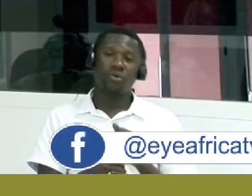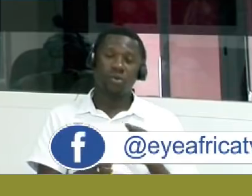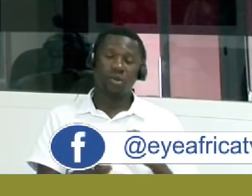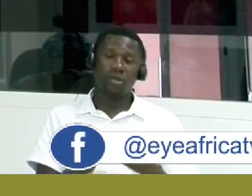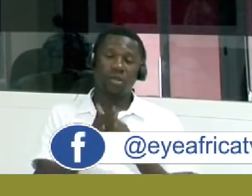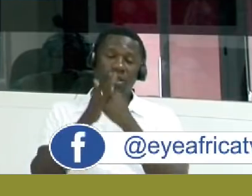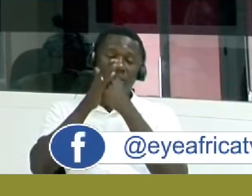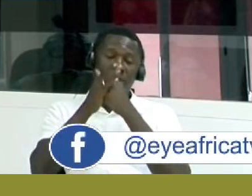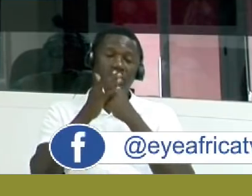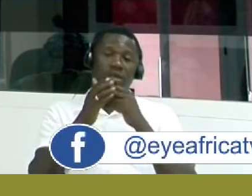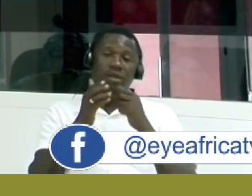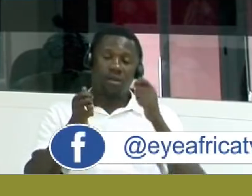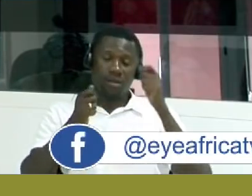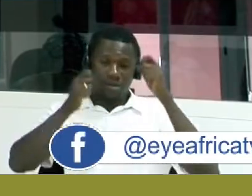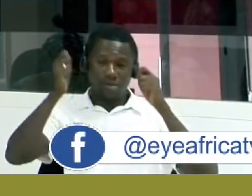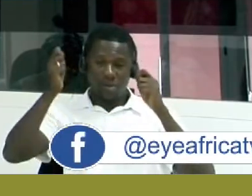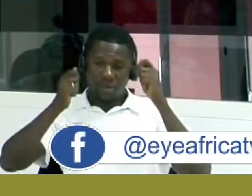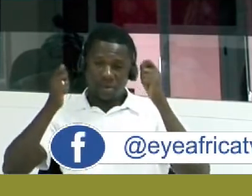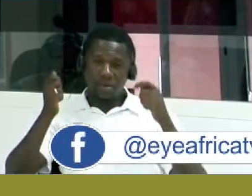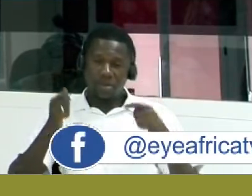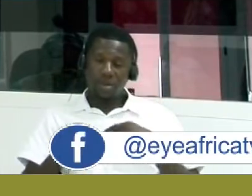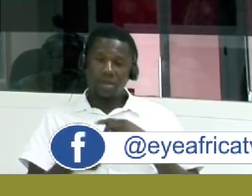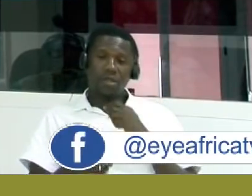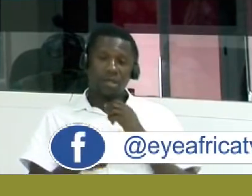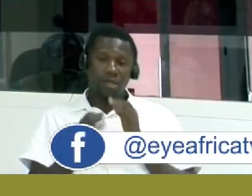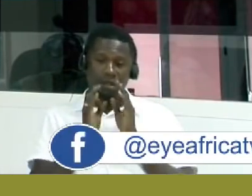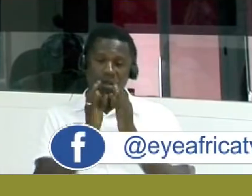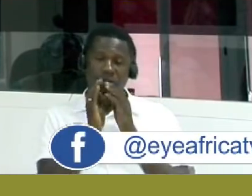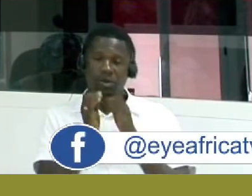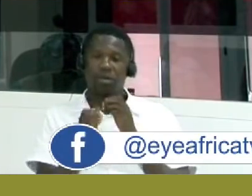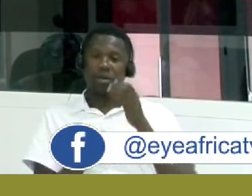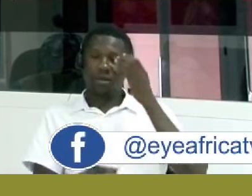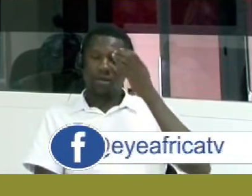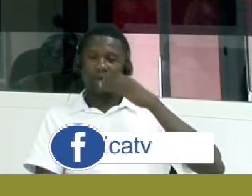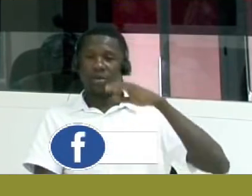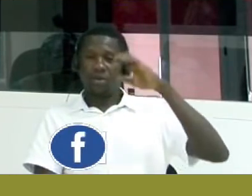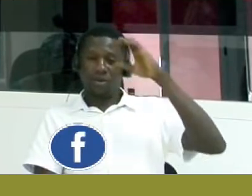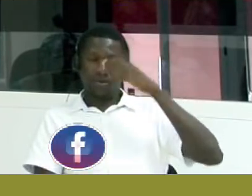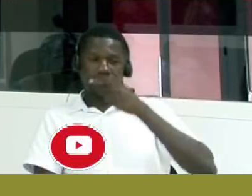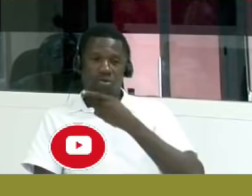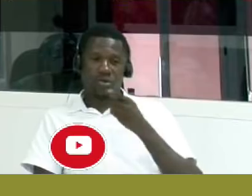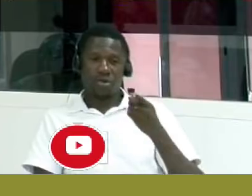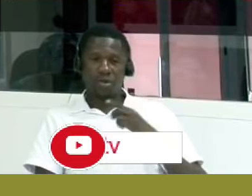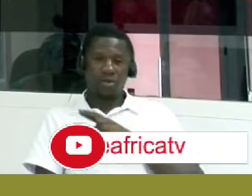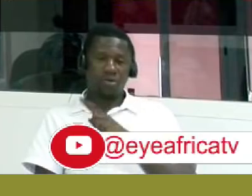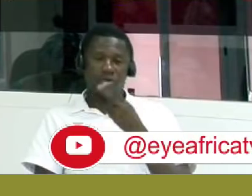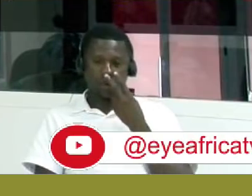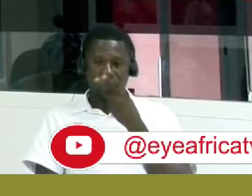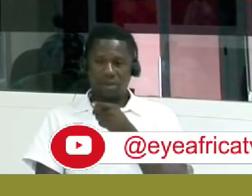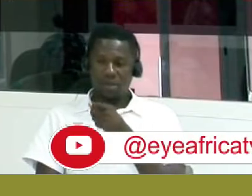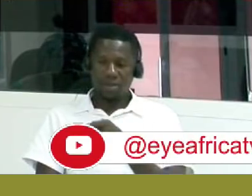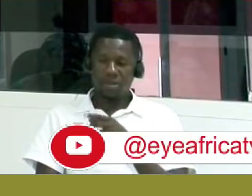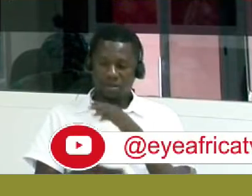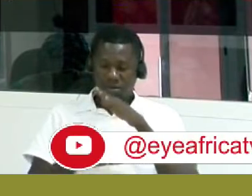demonstration. And he told the commission that he did not see this document.